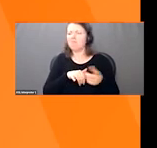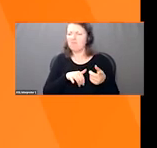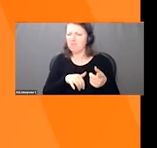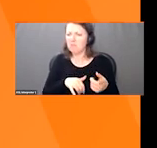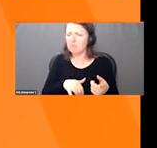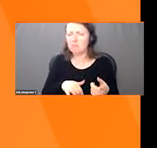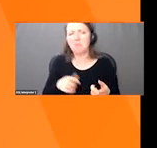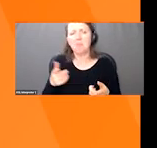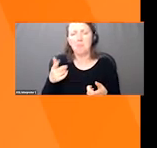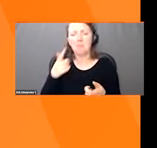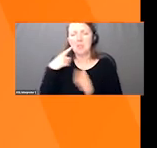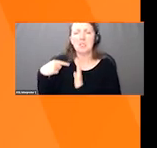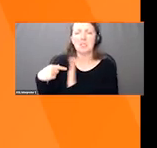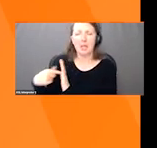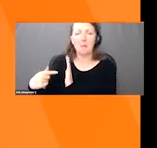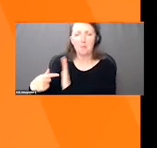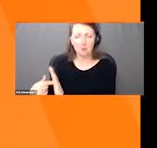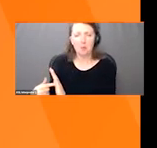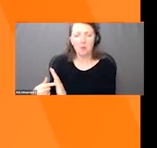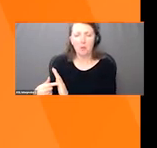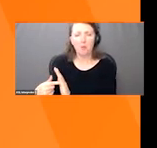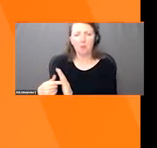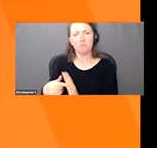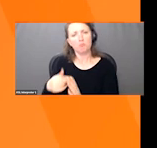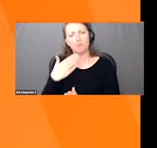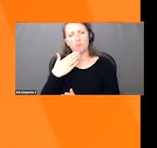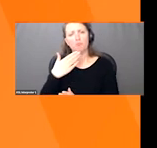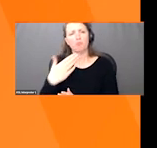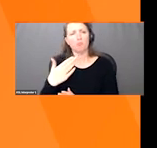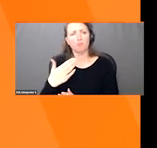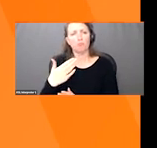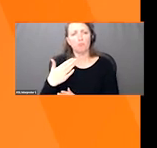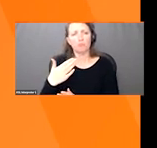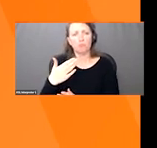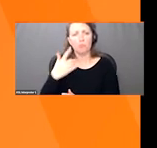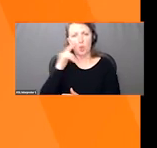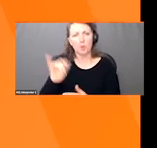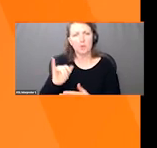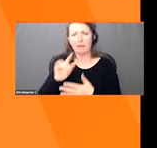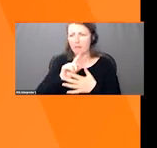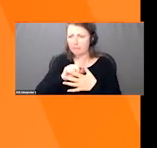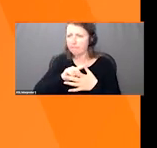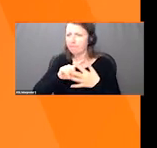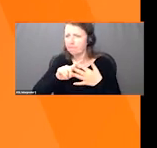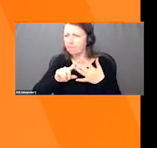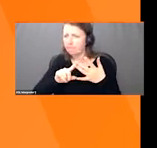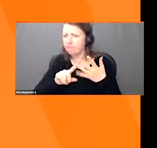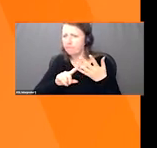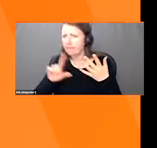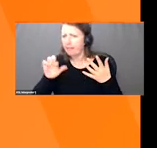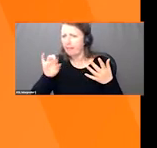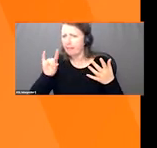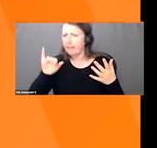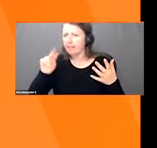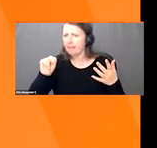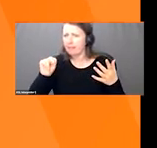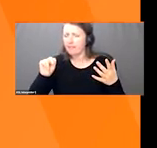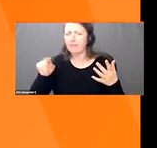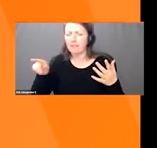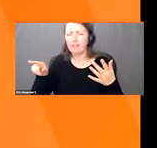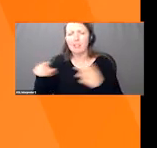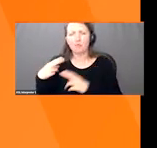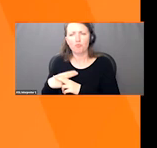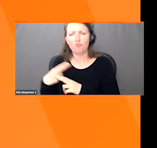that is using these features quite accurately. And you will see others like that as well. Like pretty much anyone in